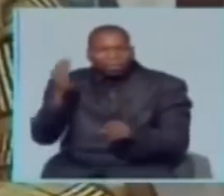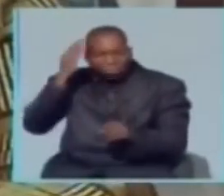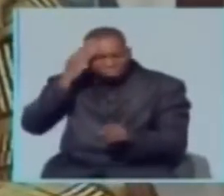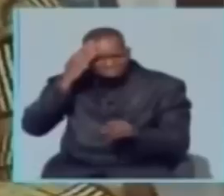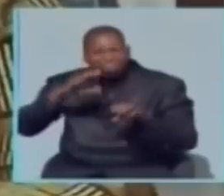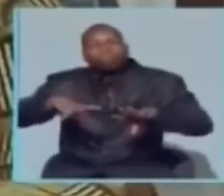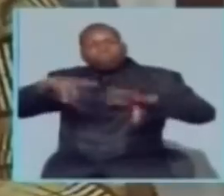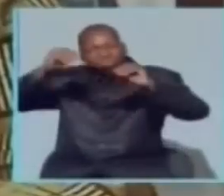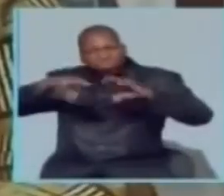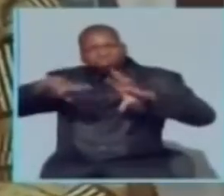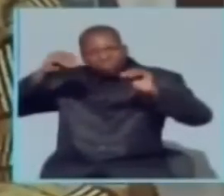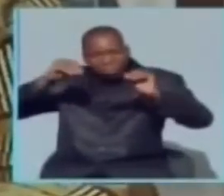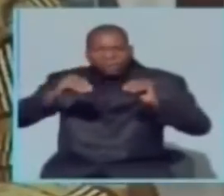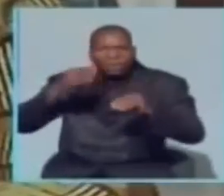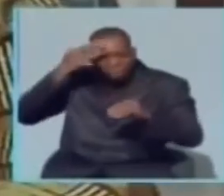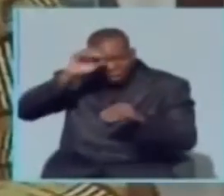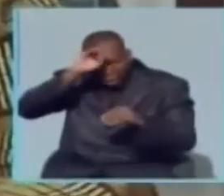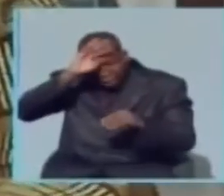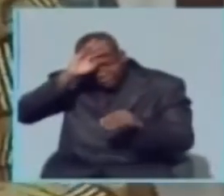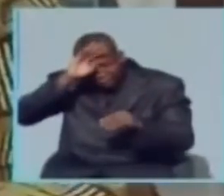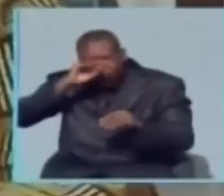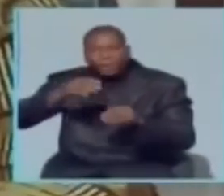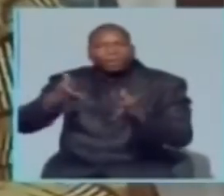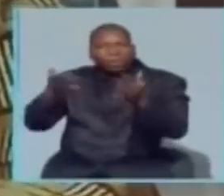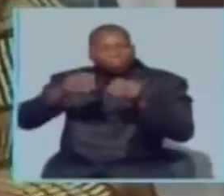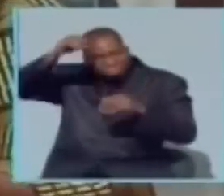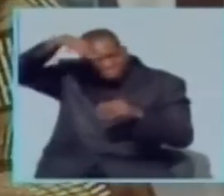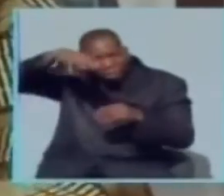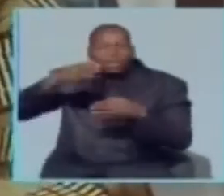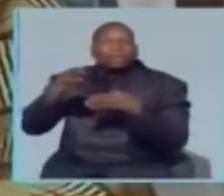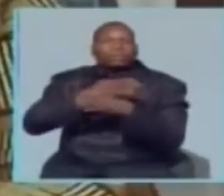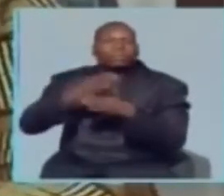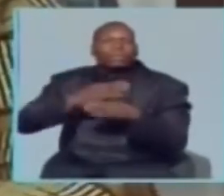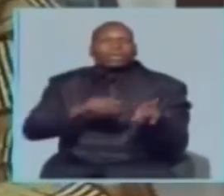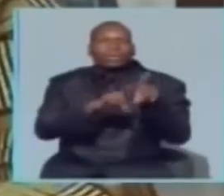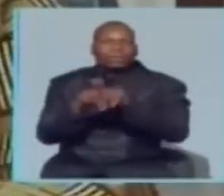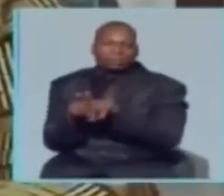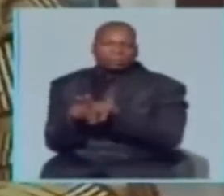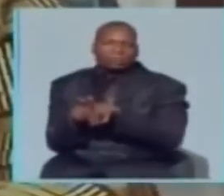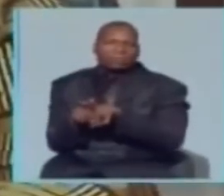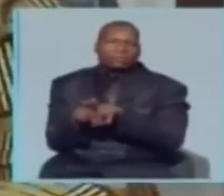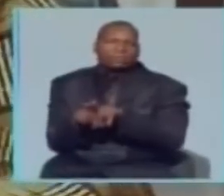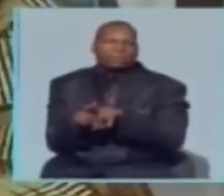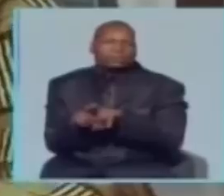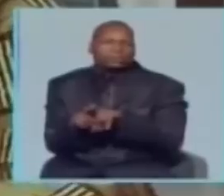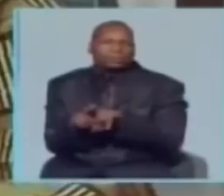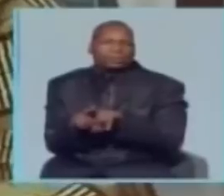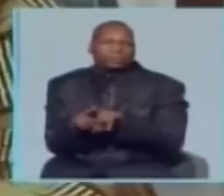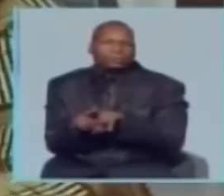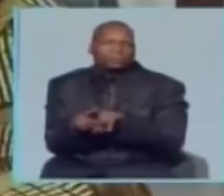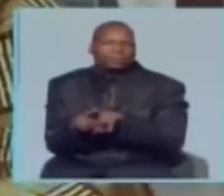demand for power, especially in the mines, in business. We know that there's